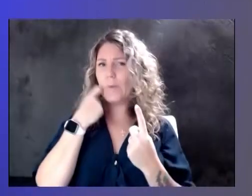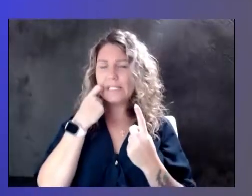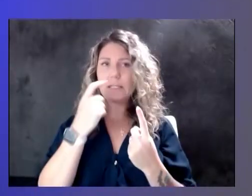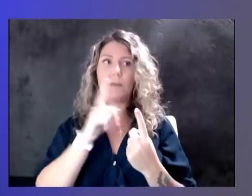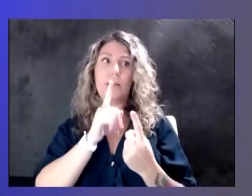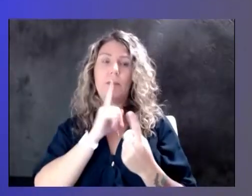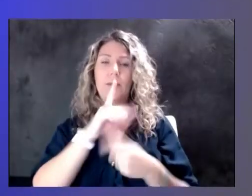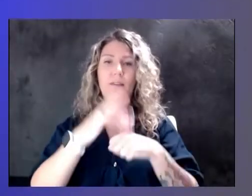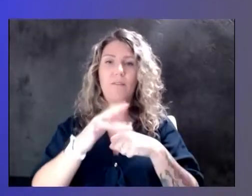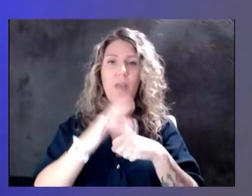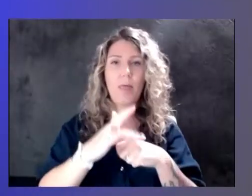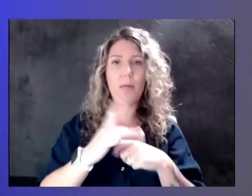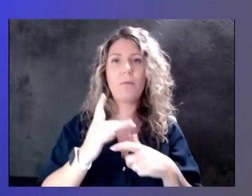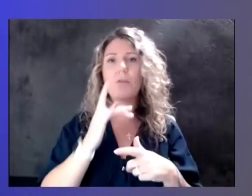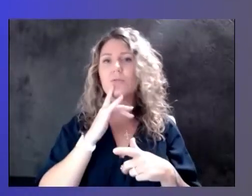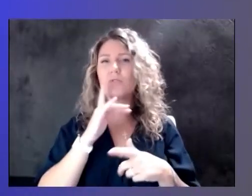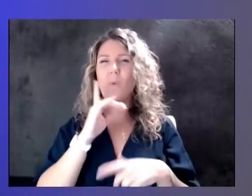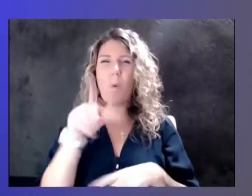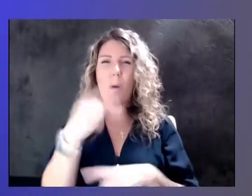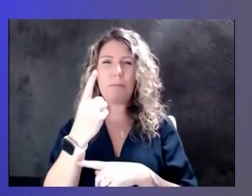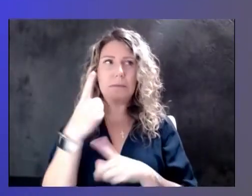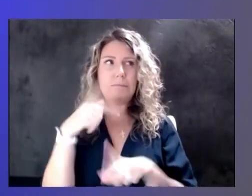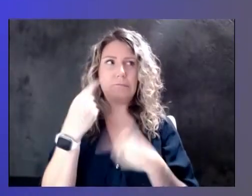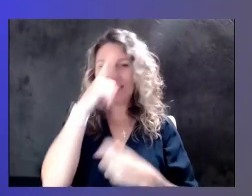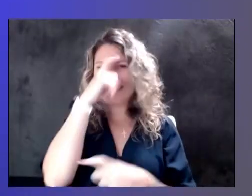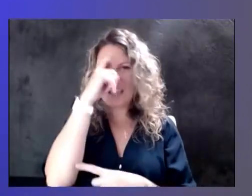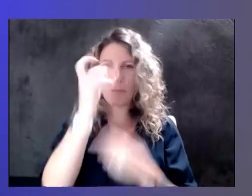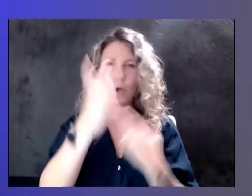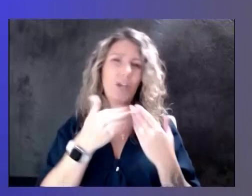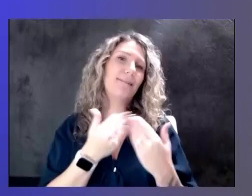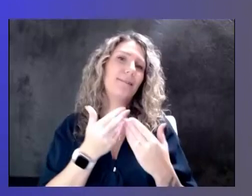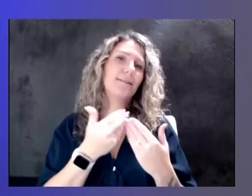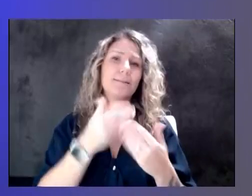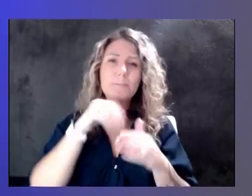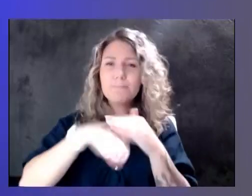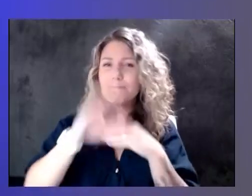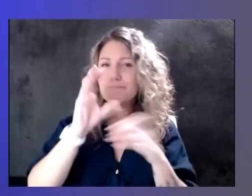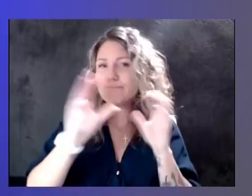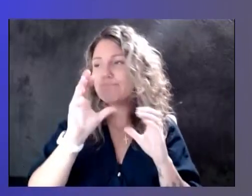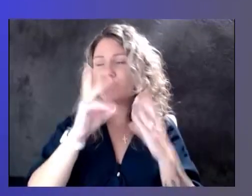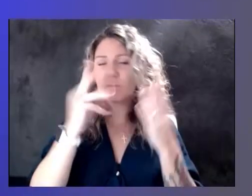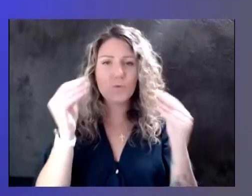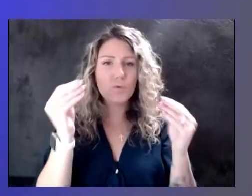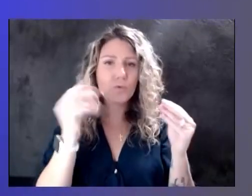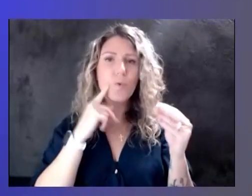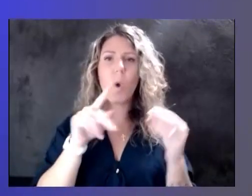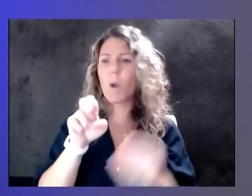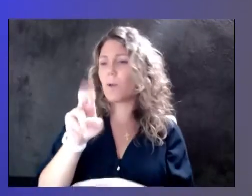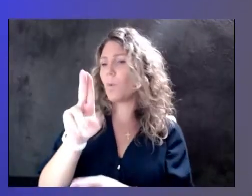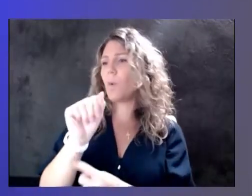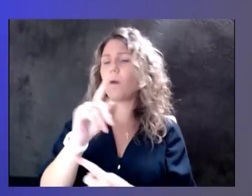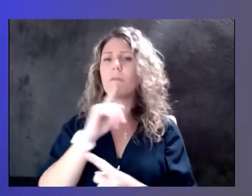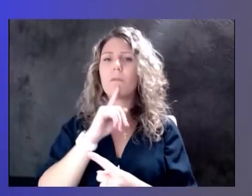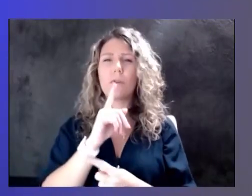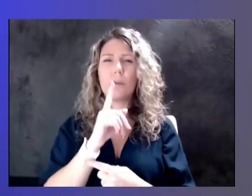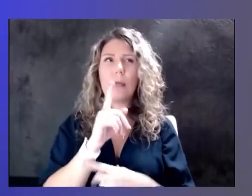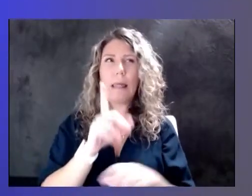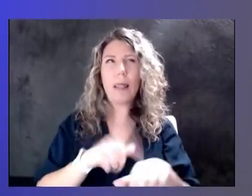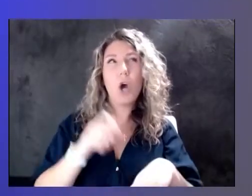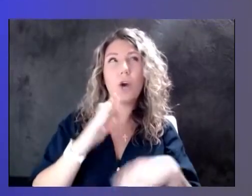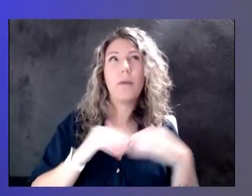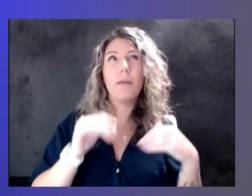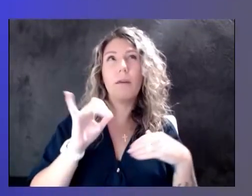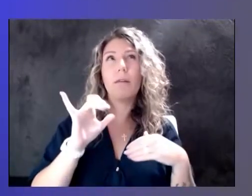only really since this summer that you could easily find them if you went into a store. They've had EUA for some a little bit longer than that, but I